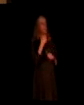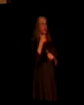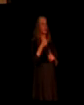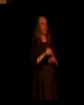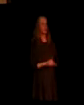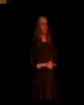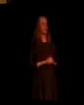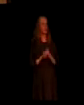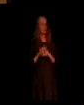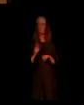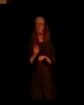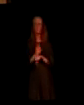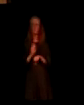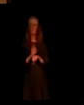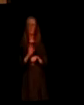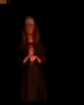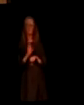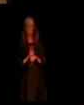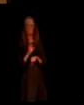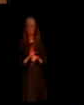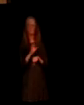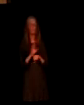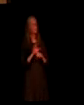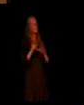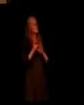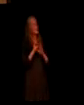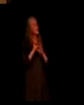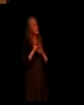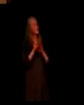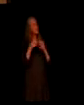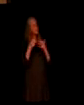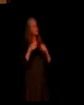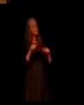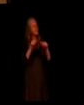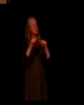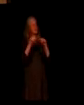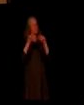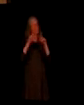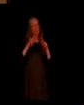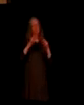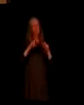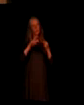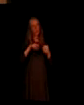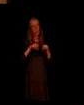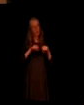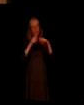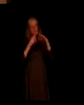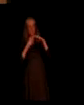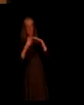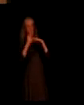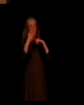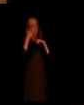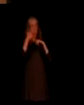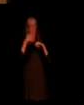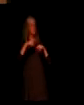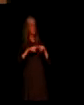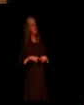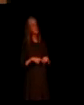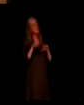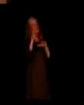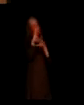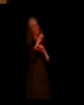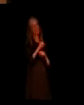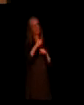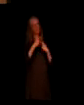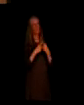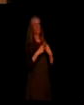the modeling tries to look at possible futures based on assumptions of what